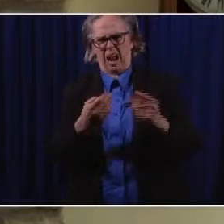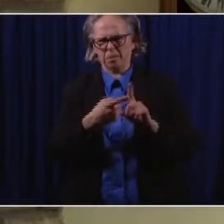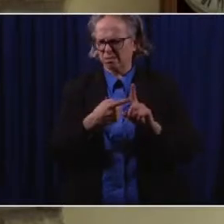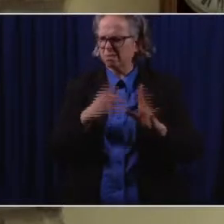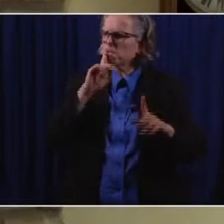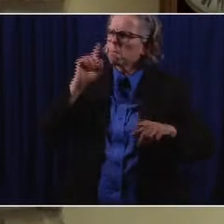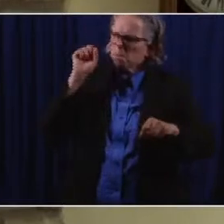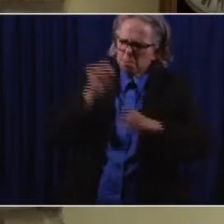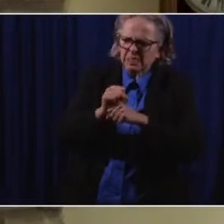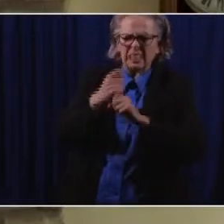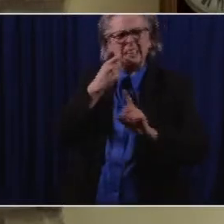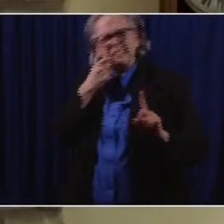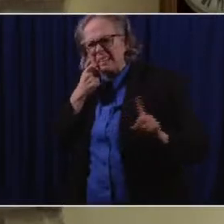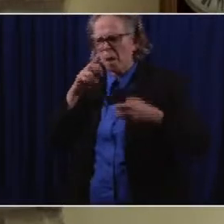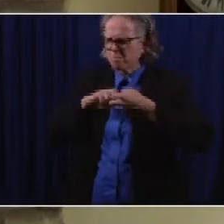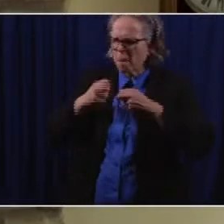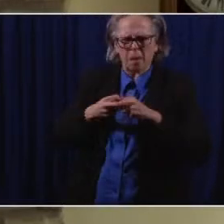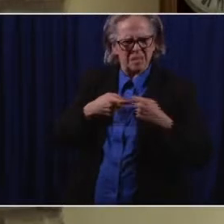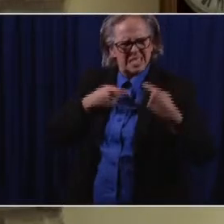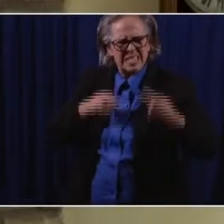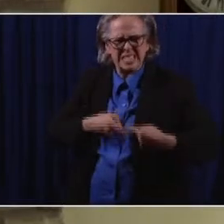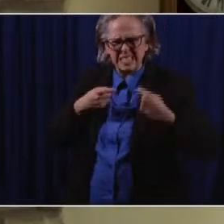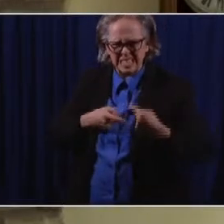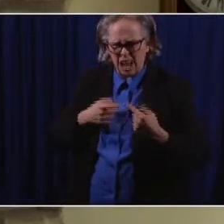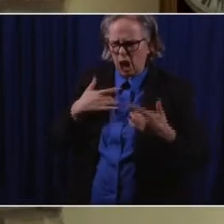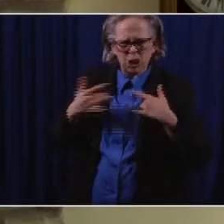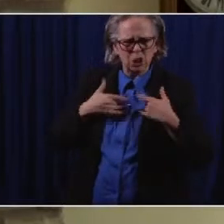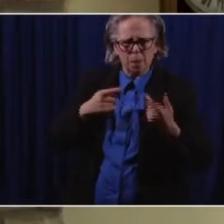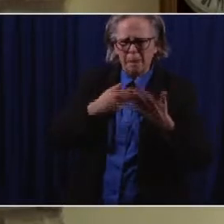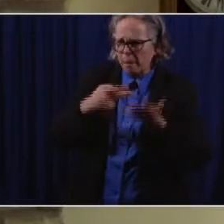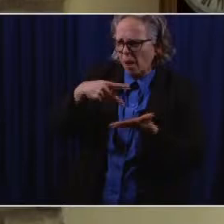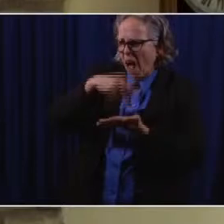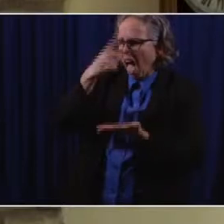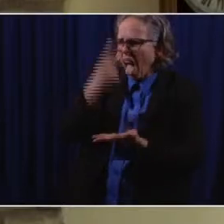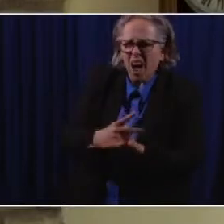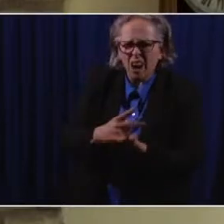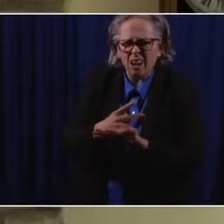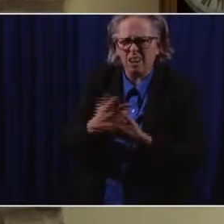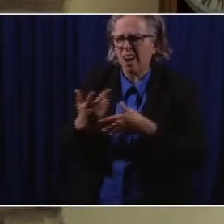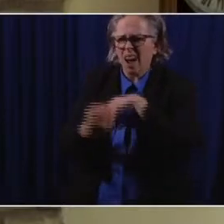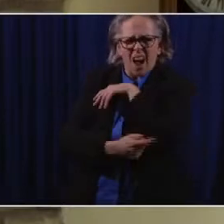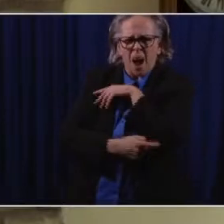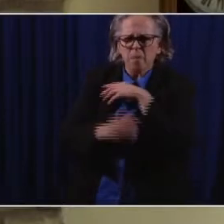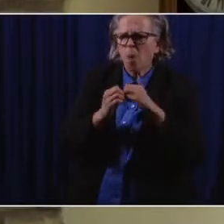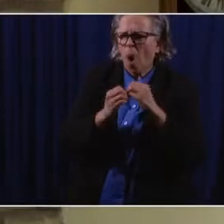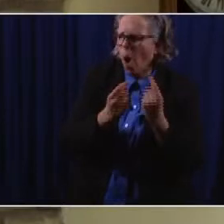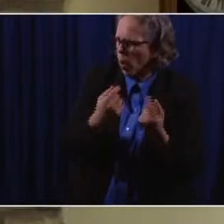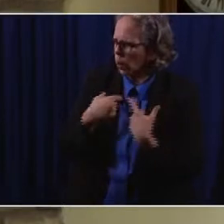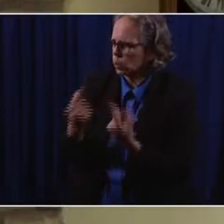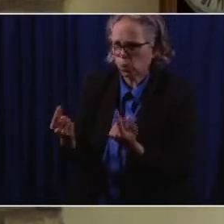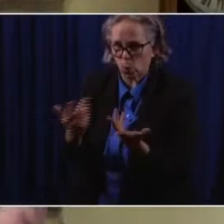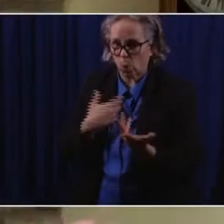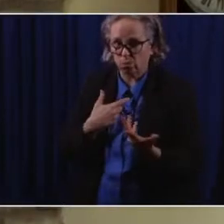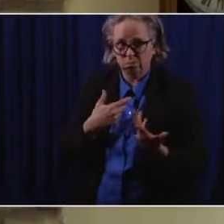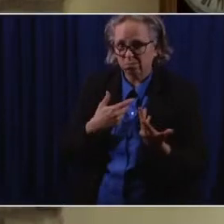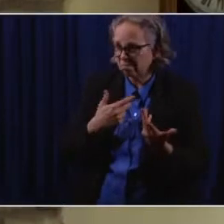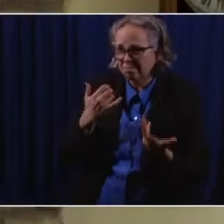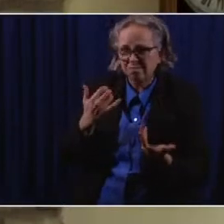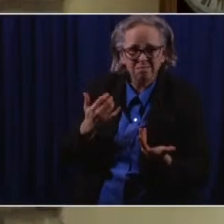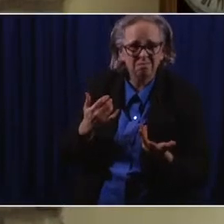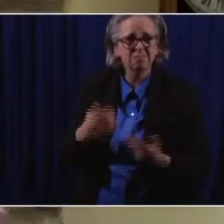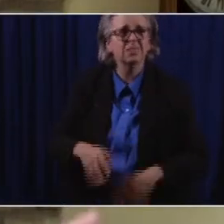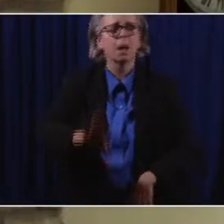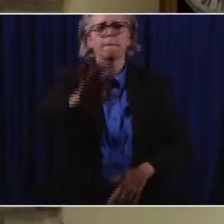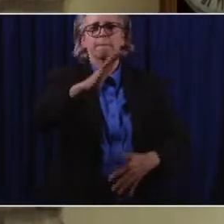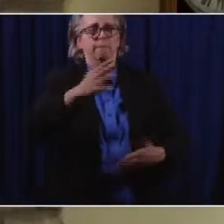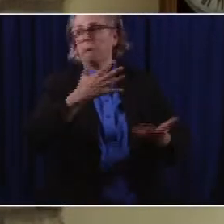and you're concerned that they may have relapsed, or well, how should a person deal with that? Say they've got a brother. Let's say they've